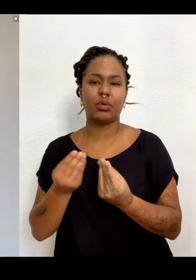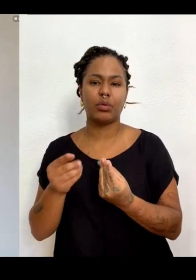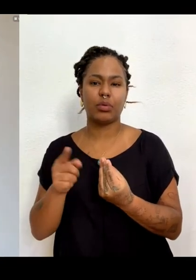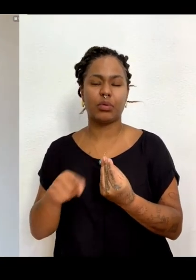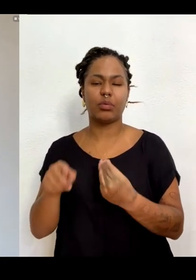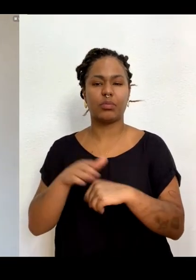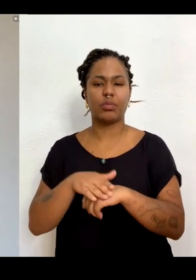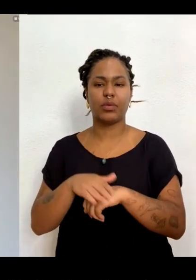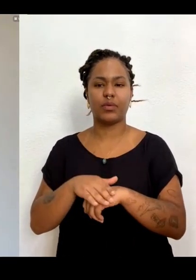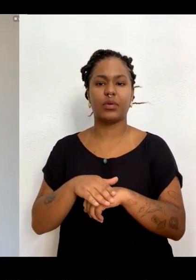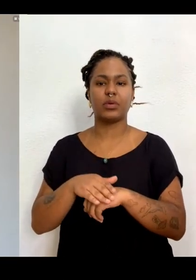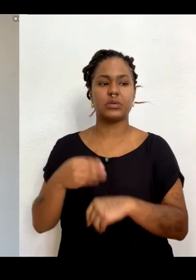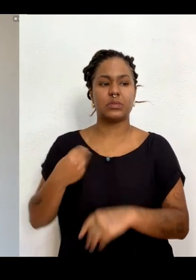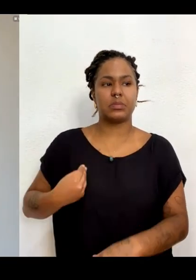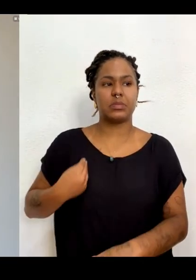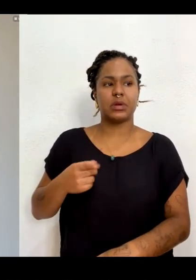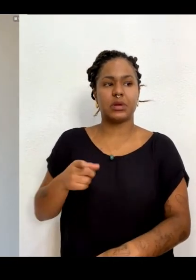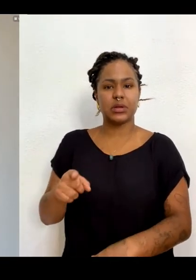is